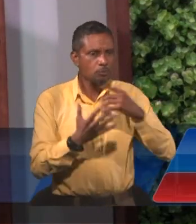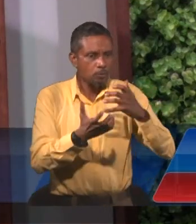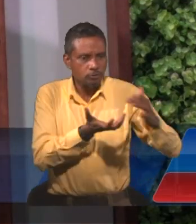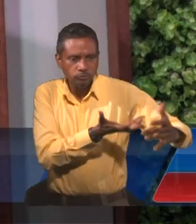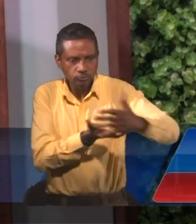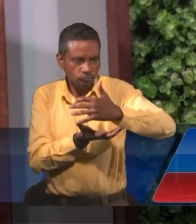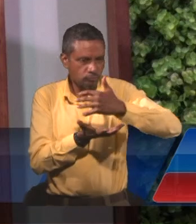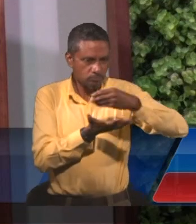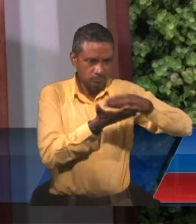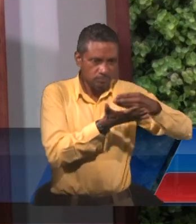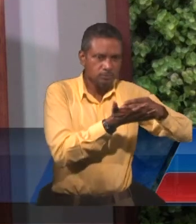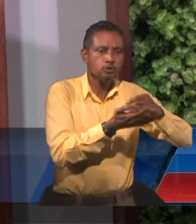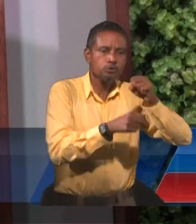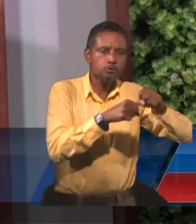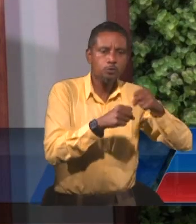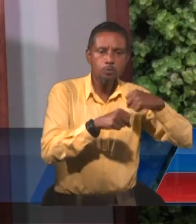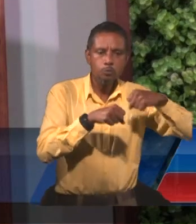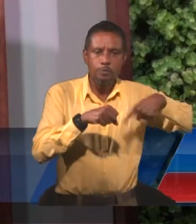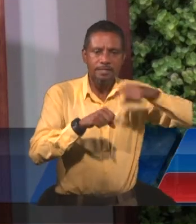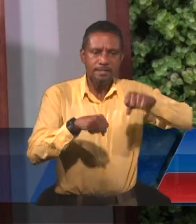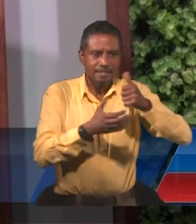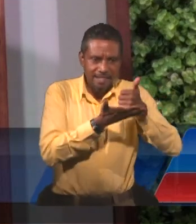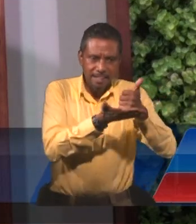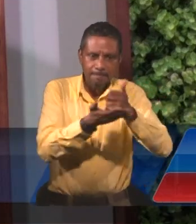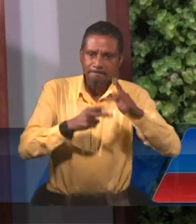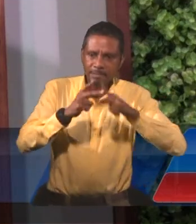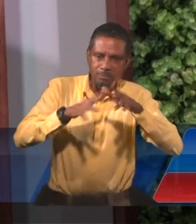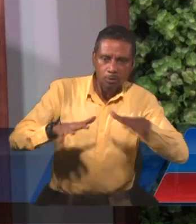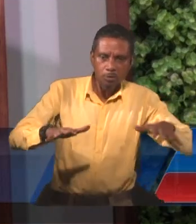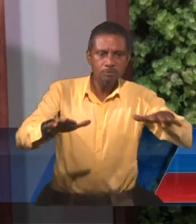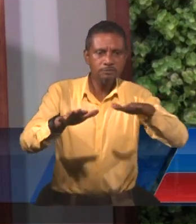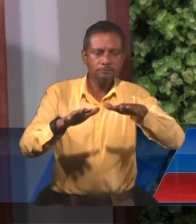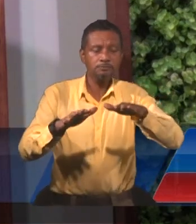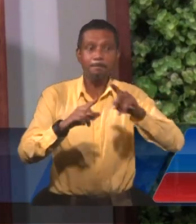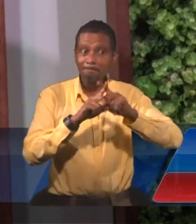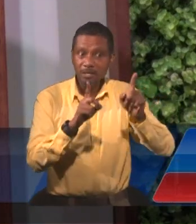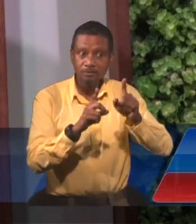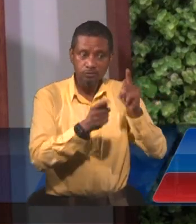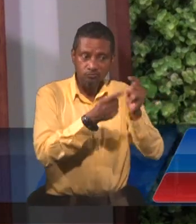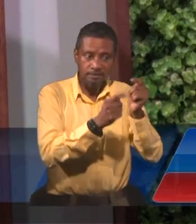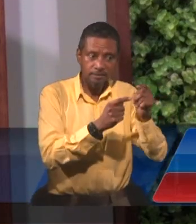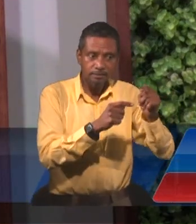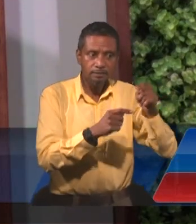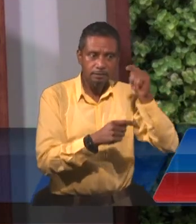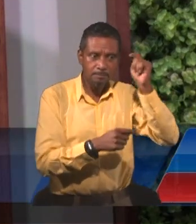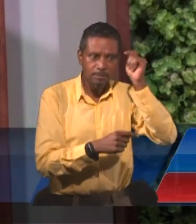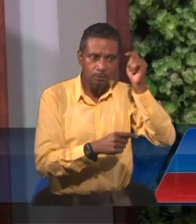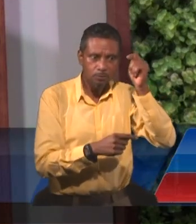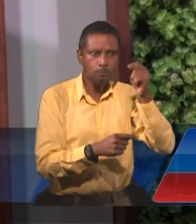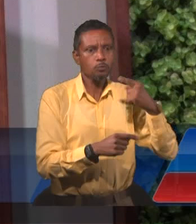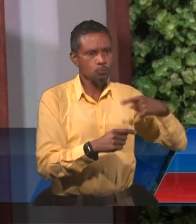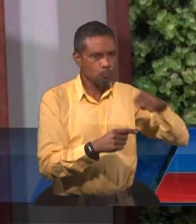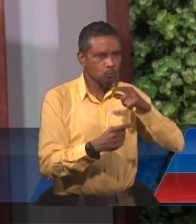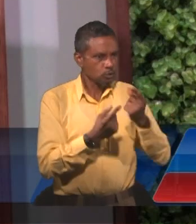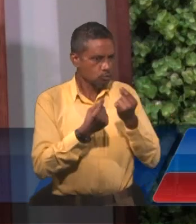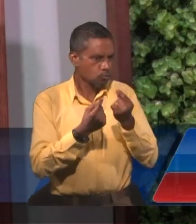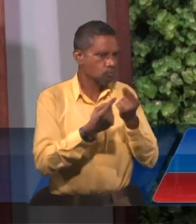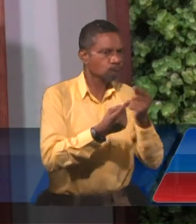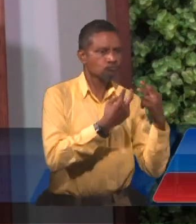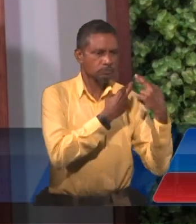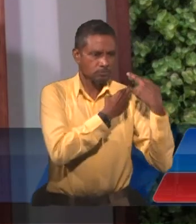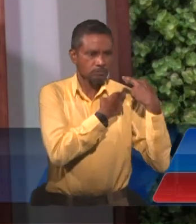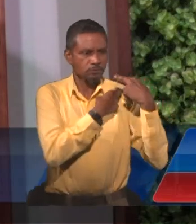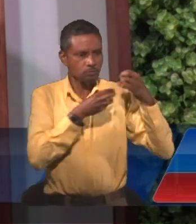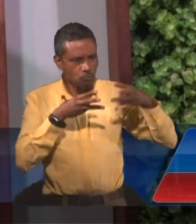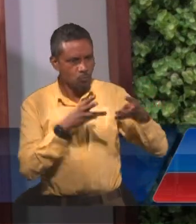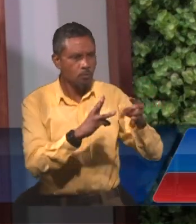our citizens. But the difference with Trinidad and Tobago is we are going to do it in a responsible manner, and that's one